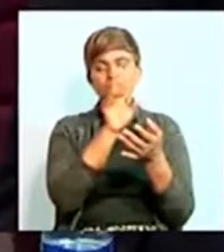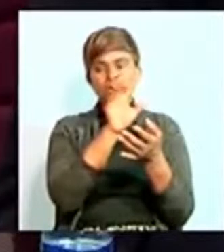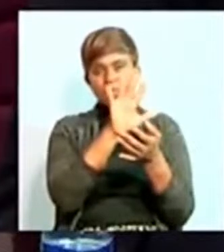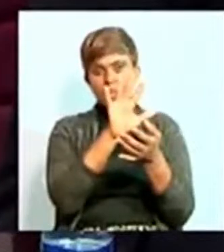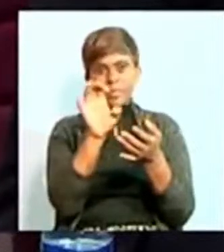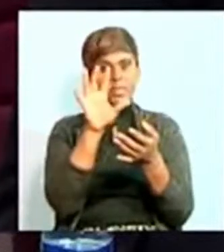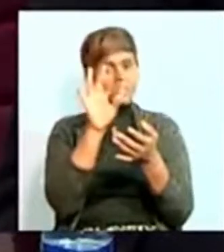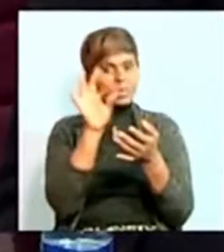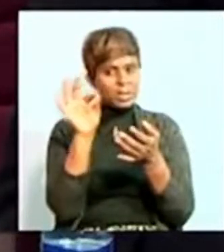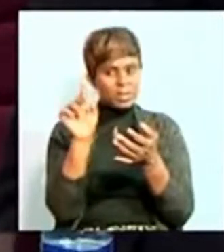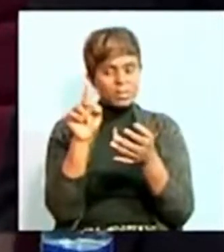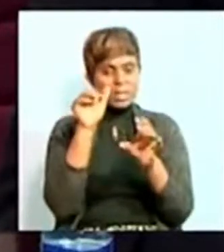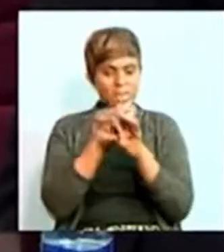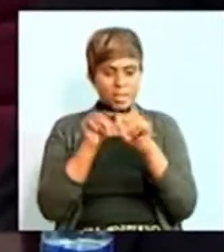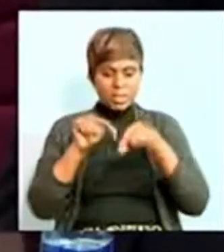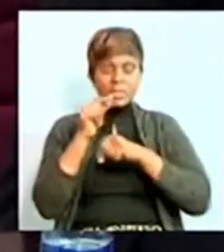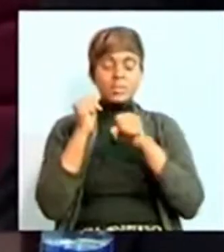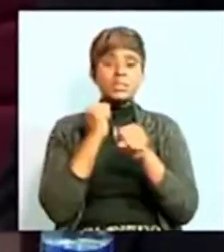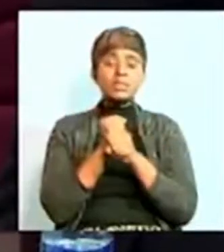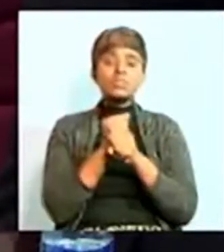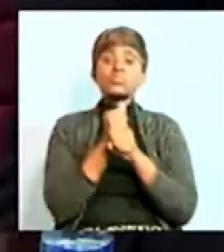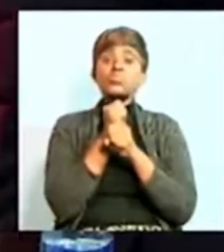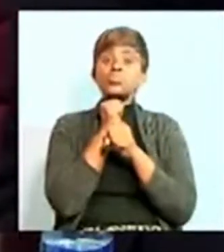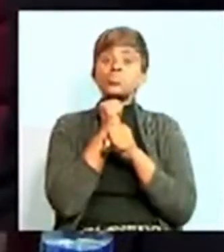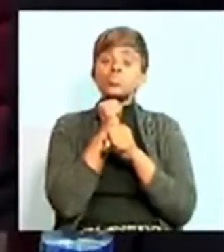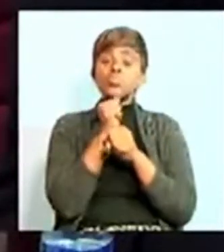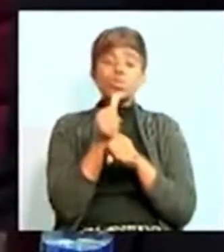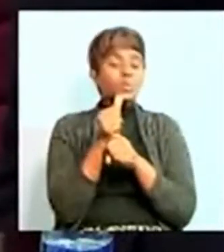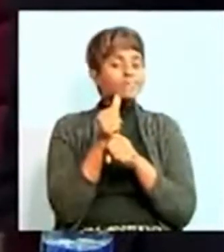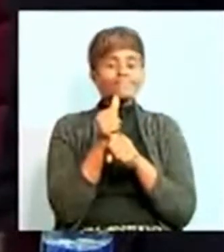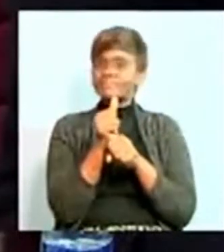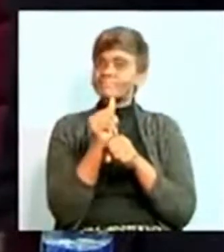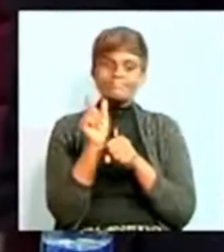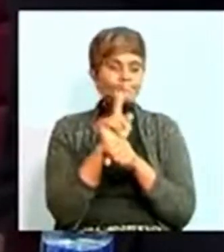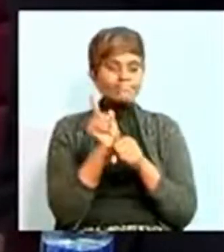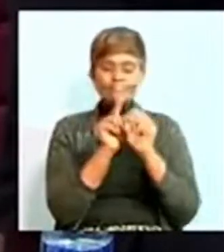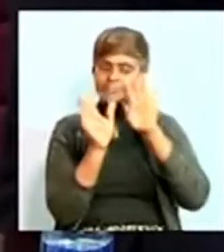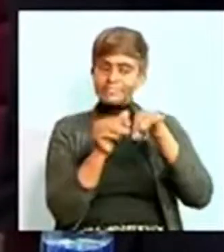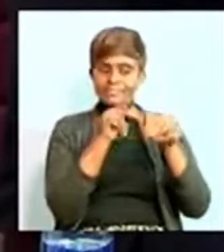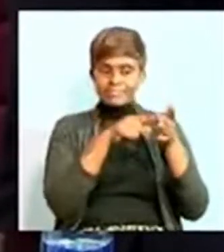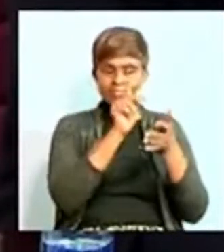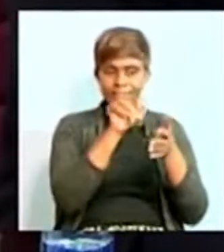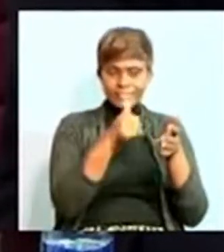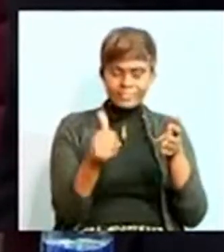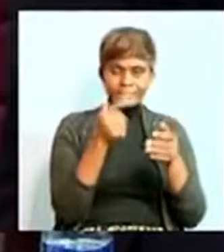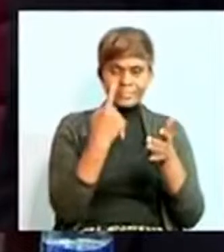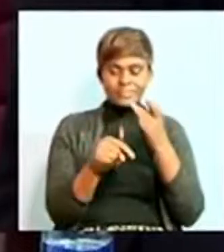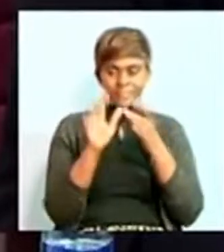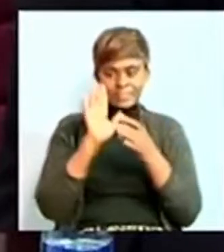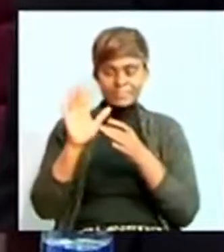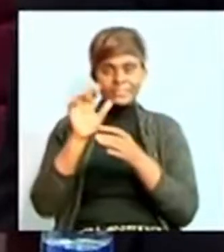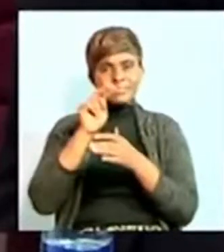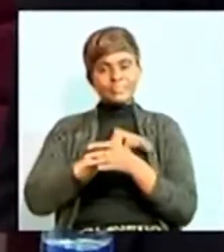1,702,599 as in this year. Yes. Not necessarily getting rid of paying everything that is being owed to NAPSA.